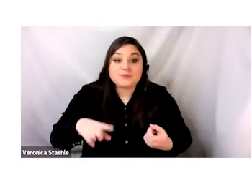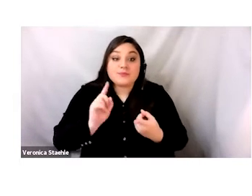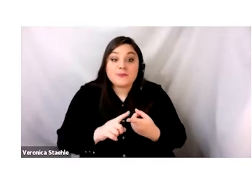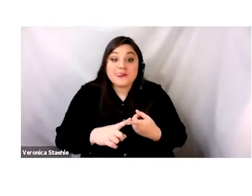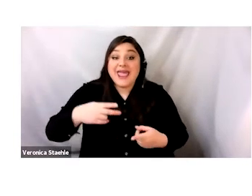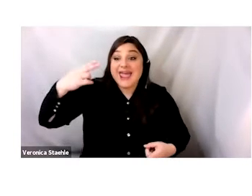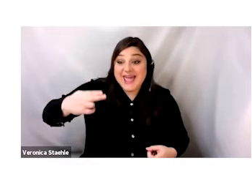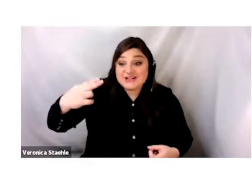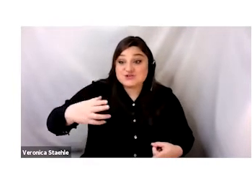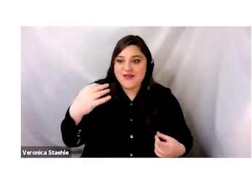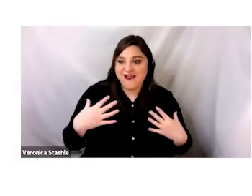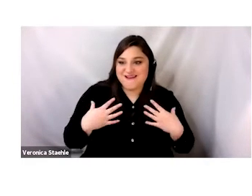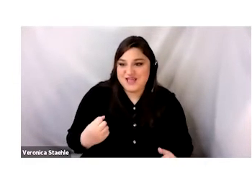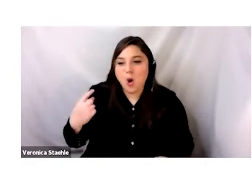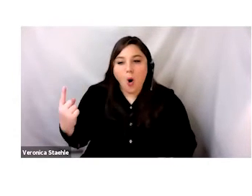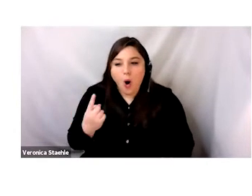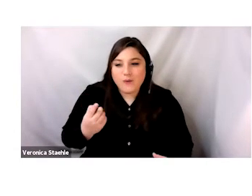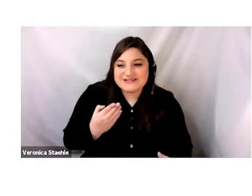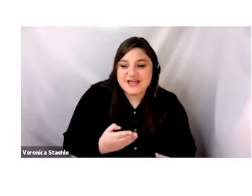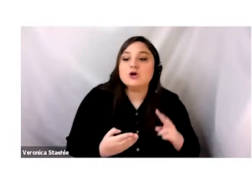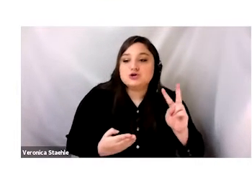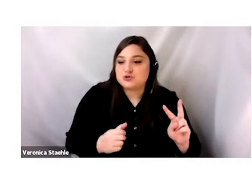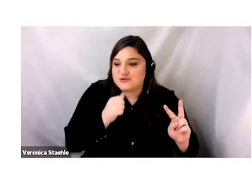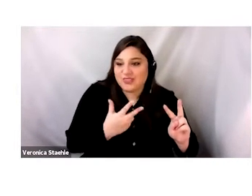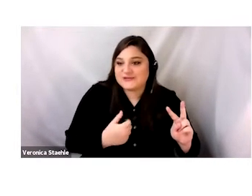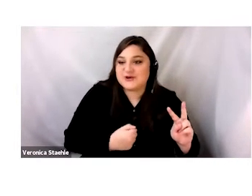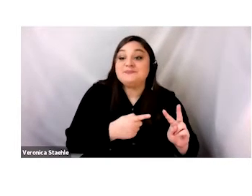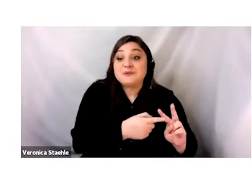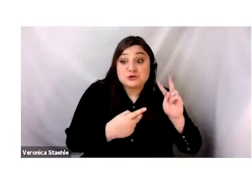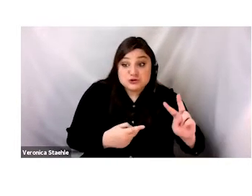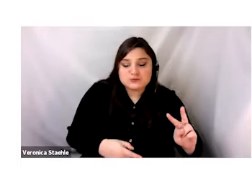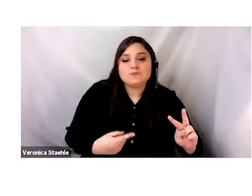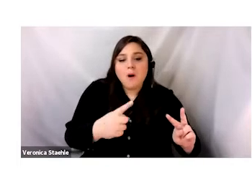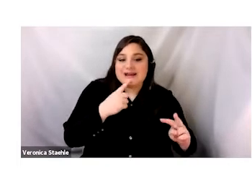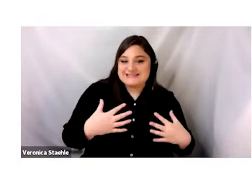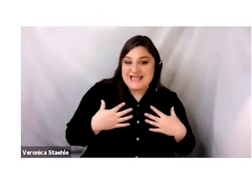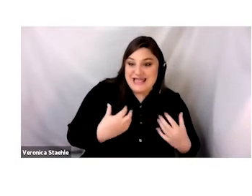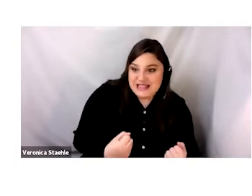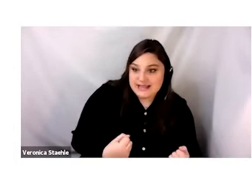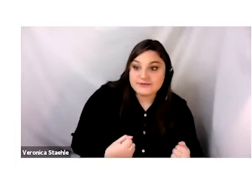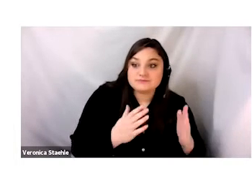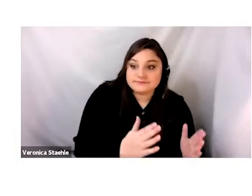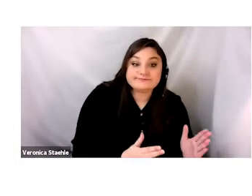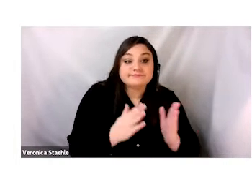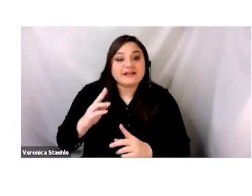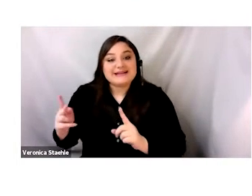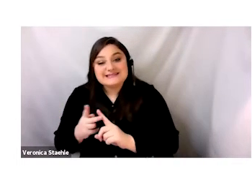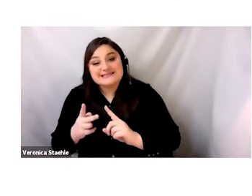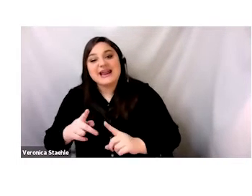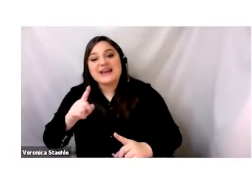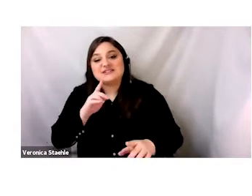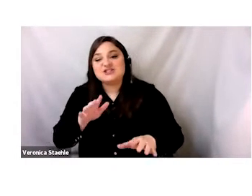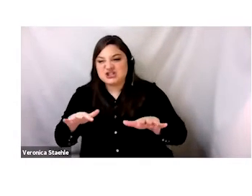healing. And the other one is acknowledging, dismantling, and in some cases we say shifting and sharing power constructs.